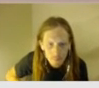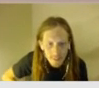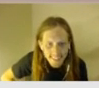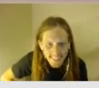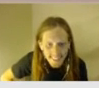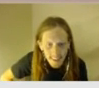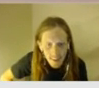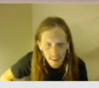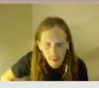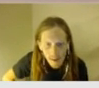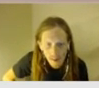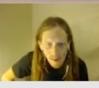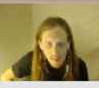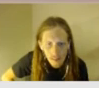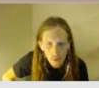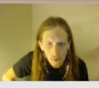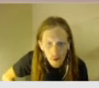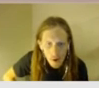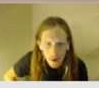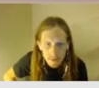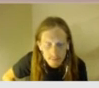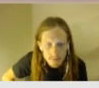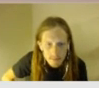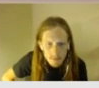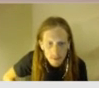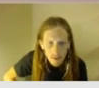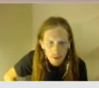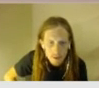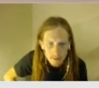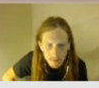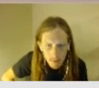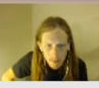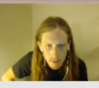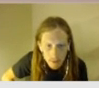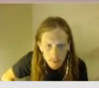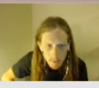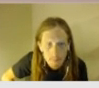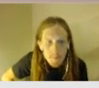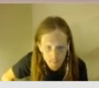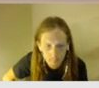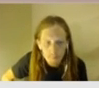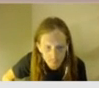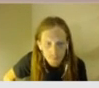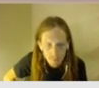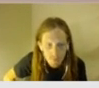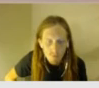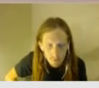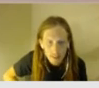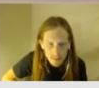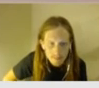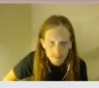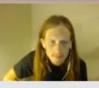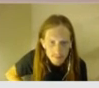National Park or wherever. I want people to look at my images and say, hey, I recognize that as a Michael Duke image. Like, you know, I want my